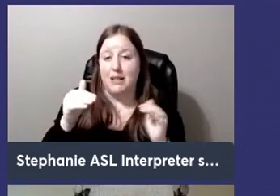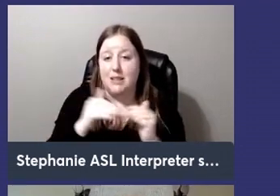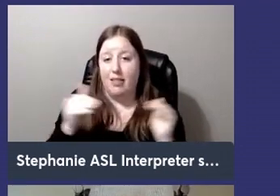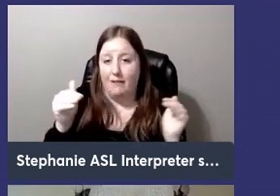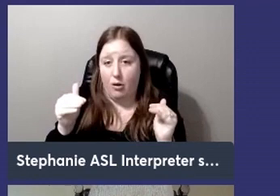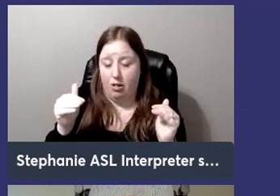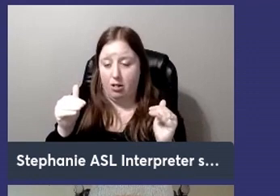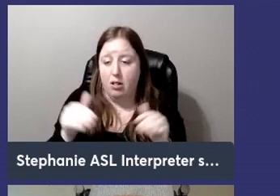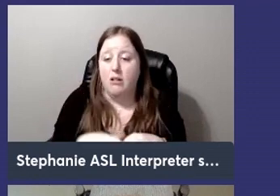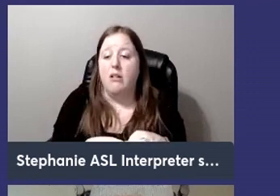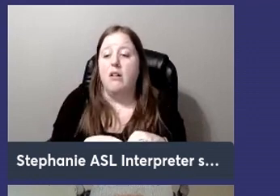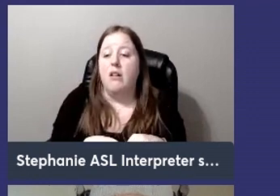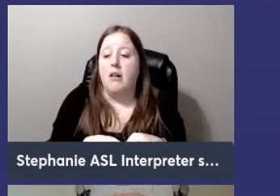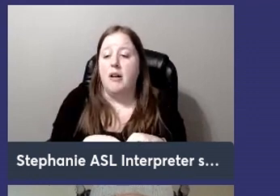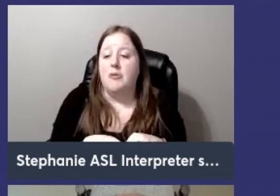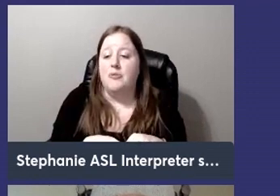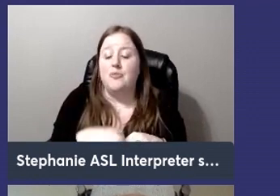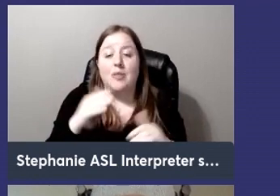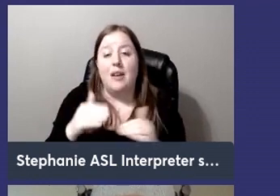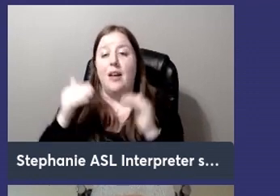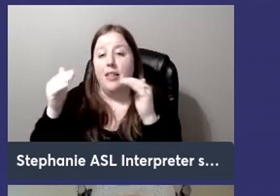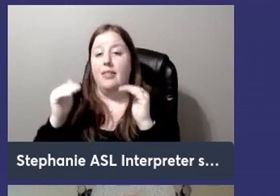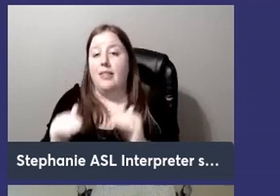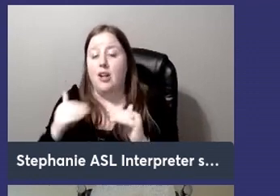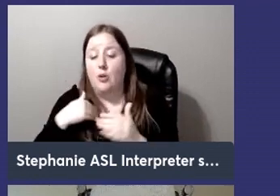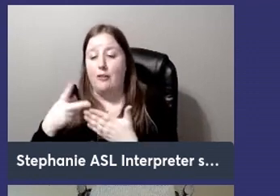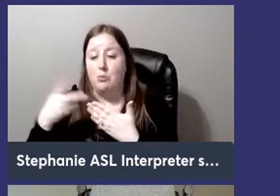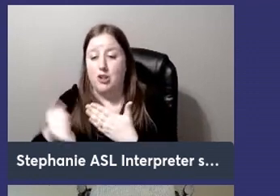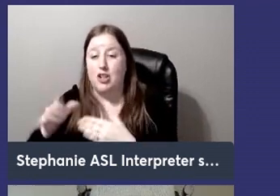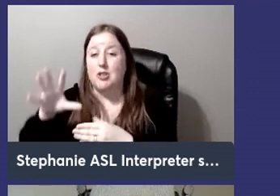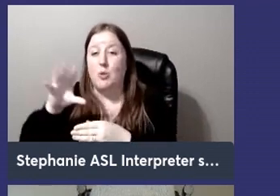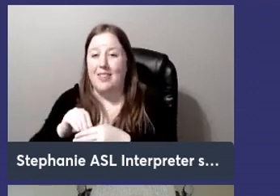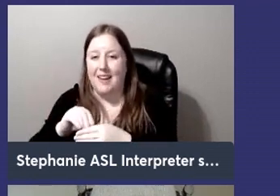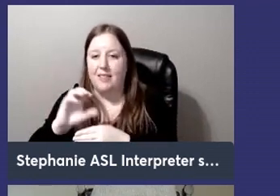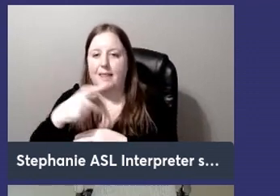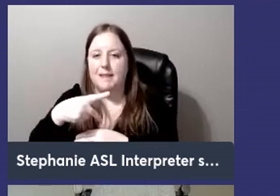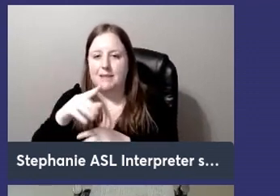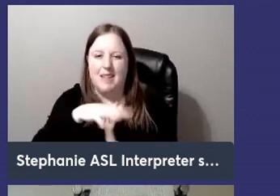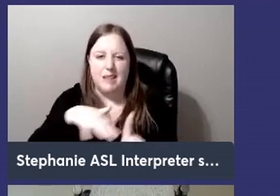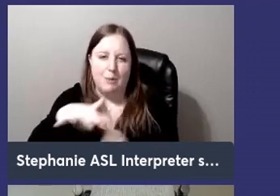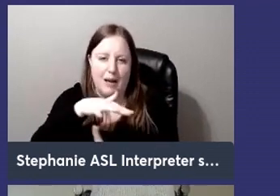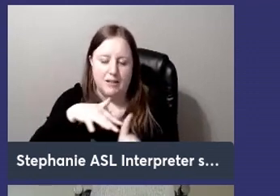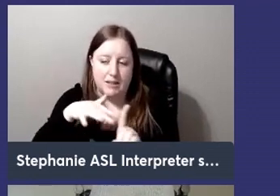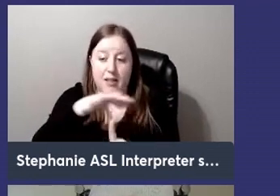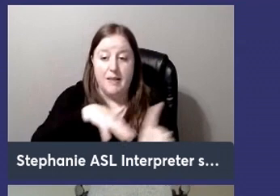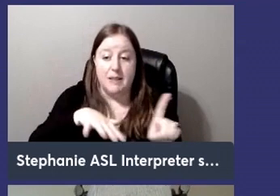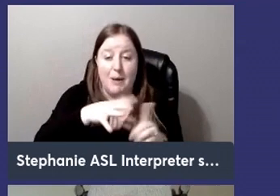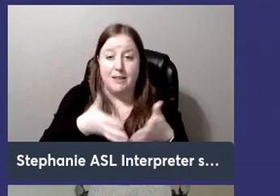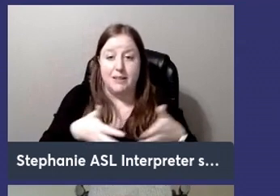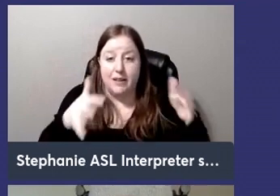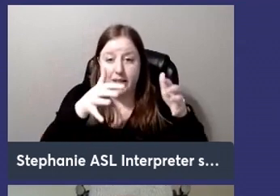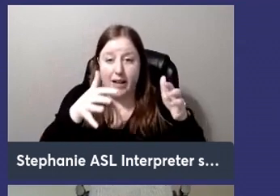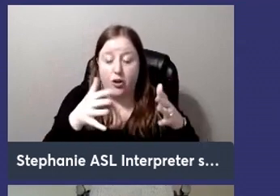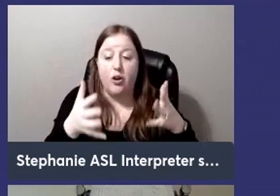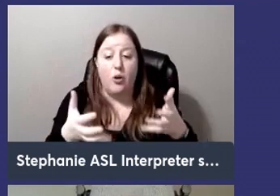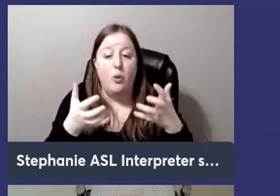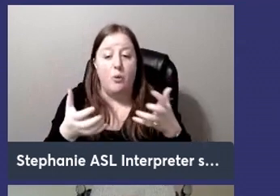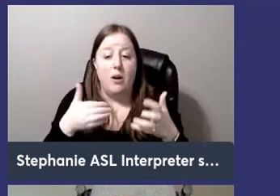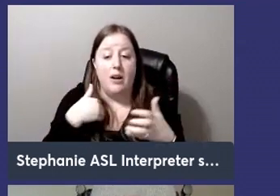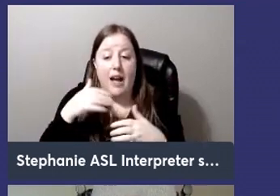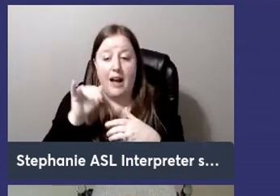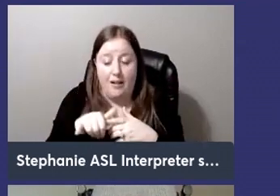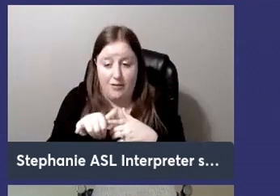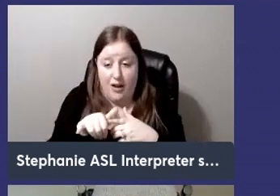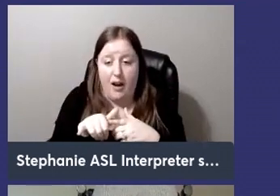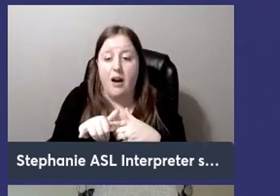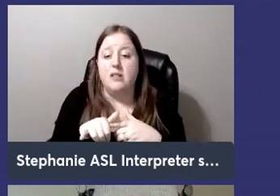level. Extensions are done there, and then you create projects within your space. So the space is a container. We wanted to have that overlaying. Like